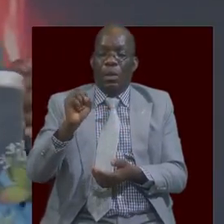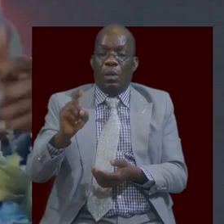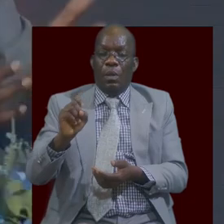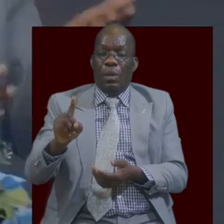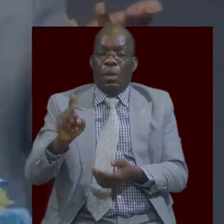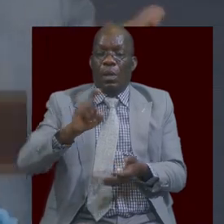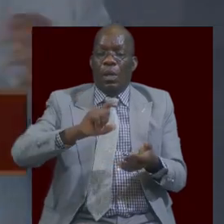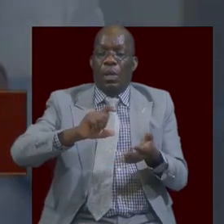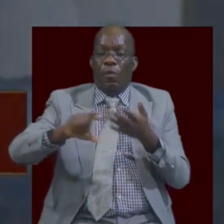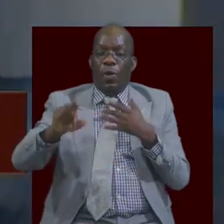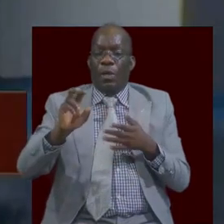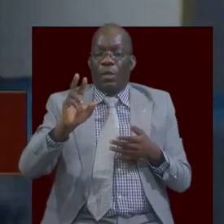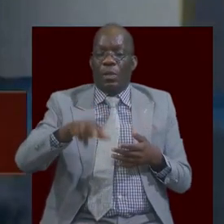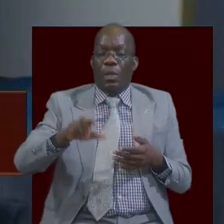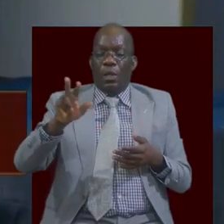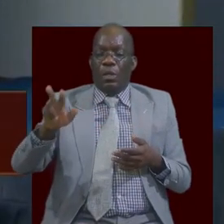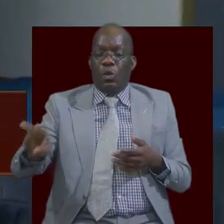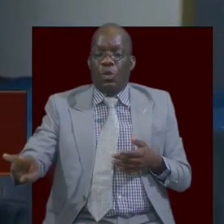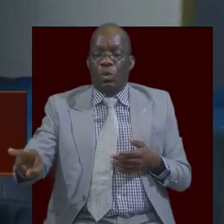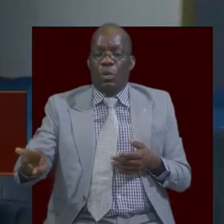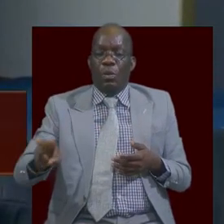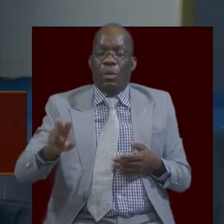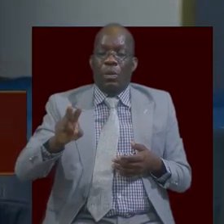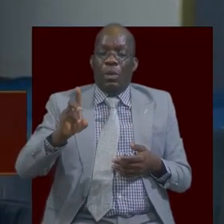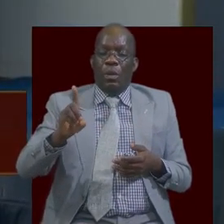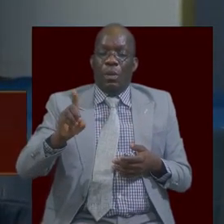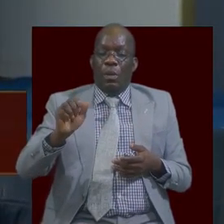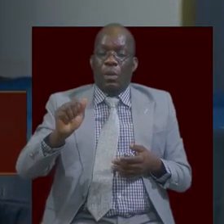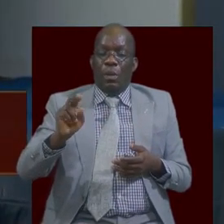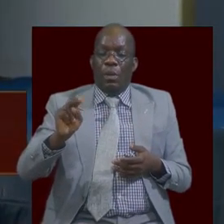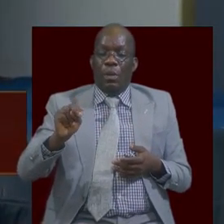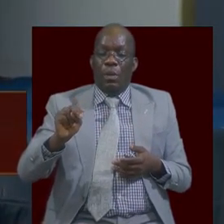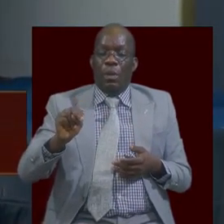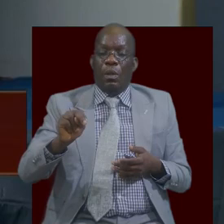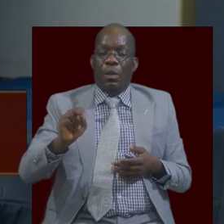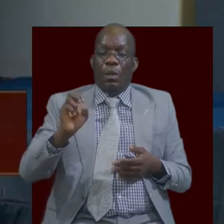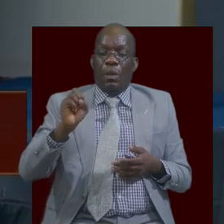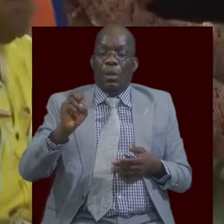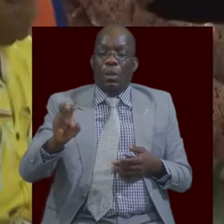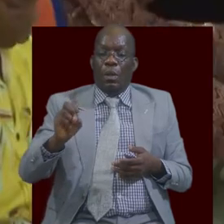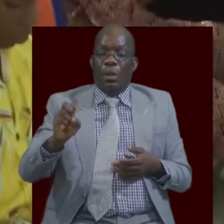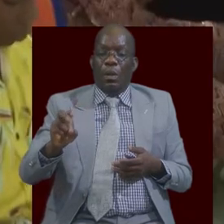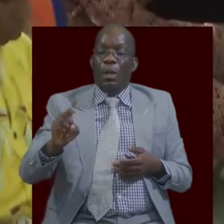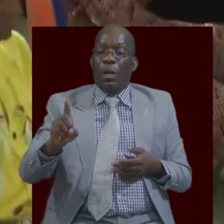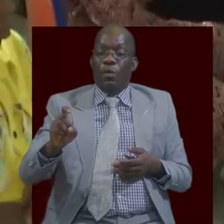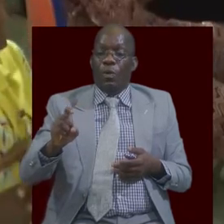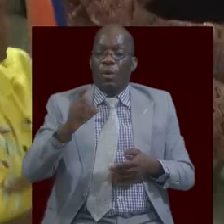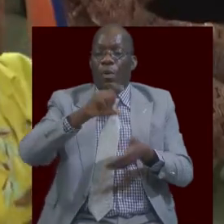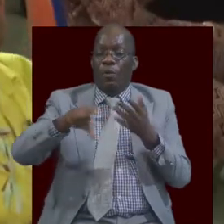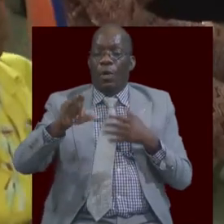32. Daniel 11 verse 32. And such as do